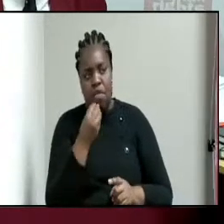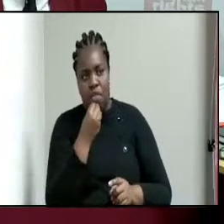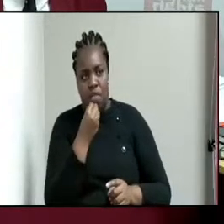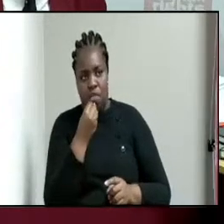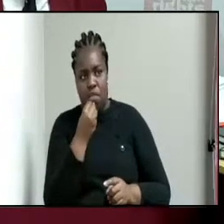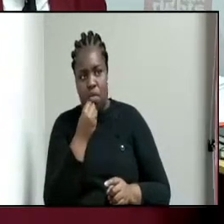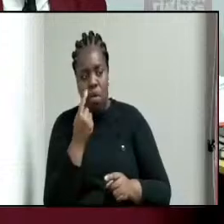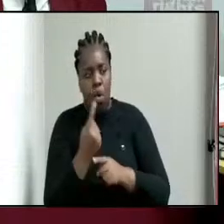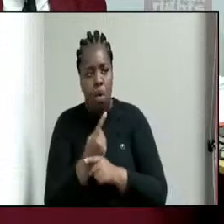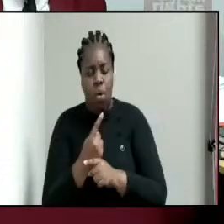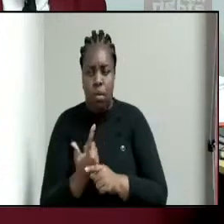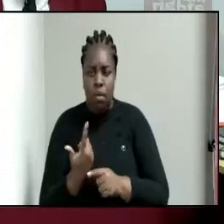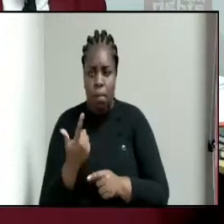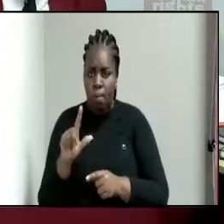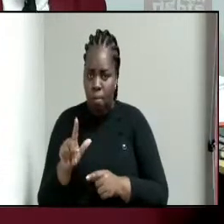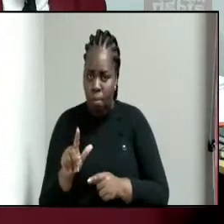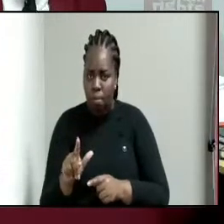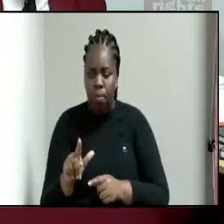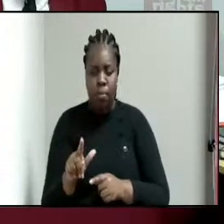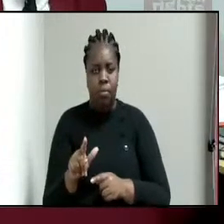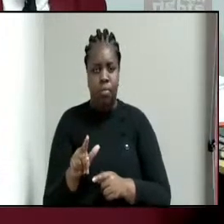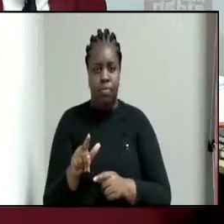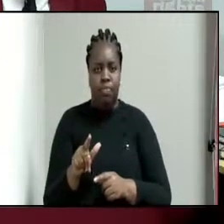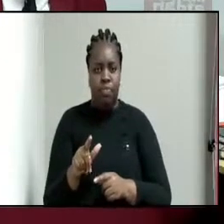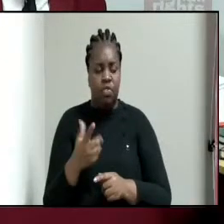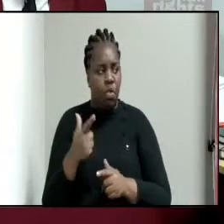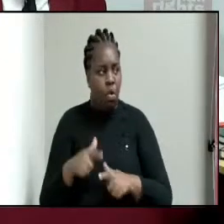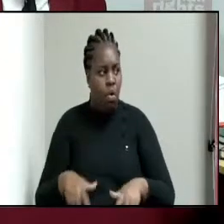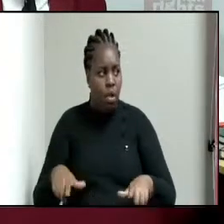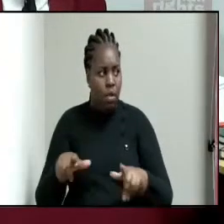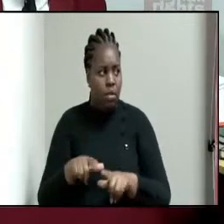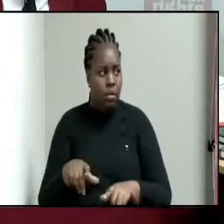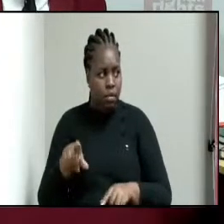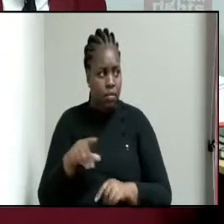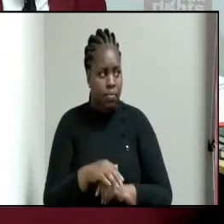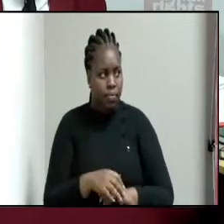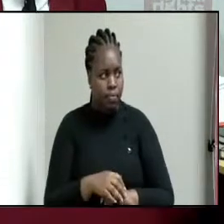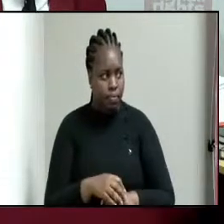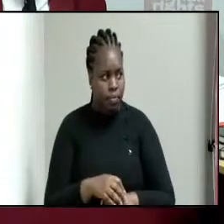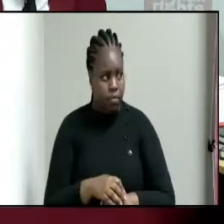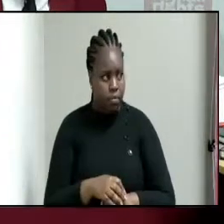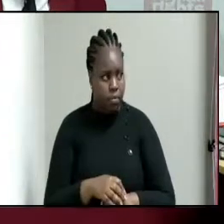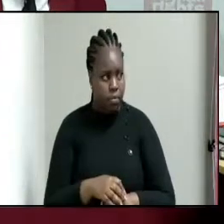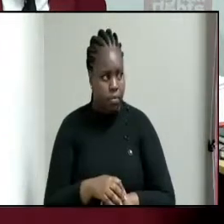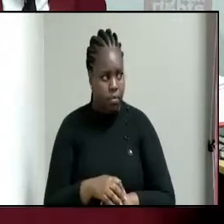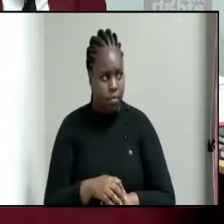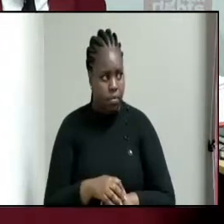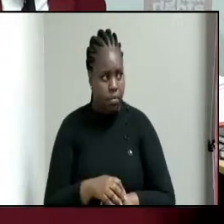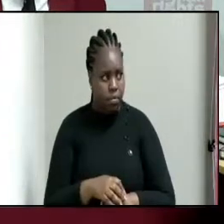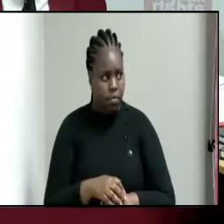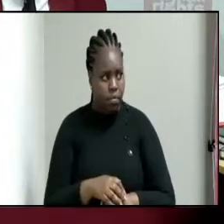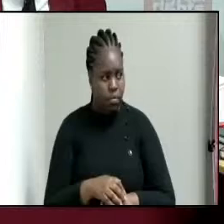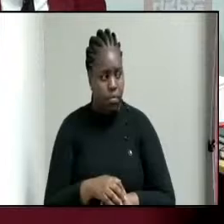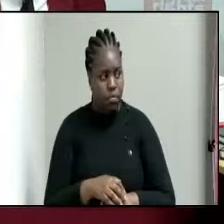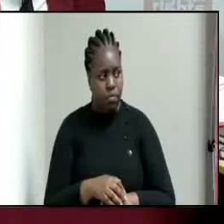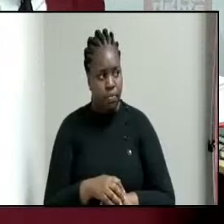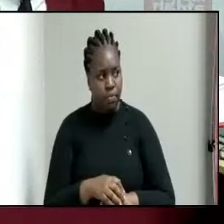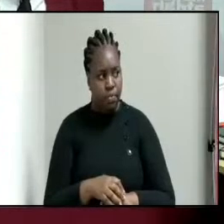then being destroyed in landfill sites, maybe as a result of some supply chain